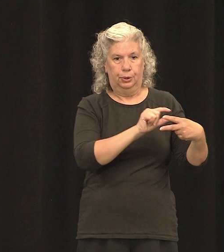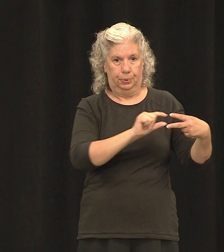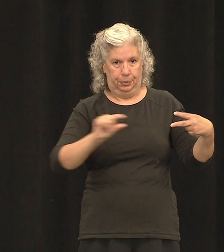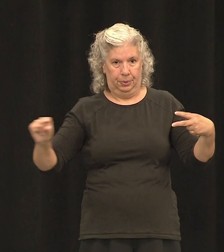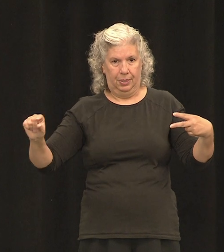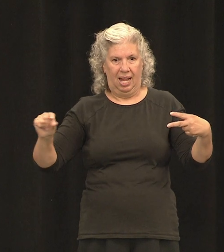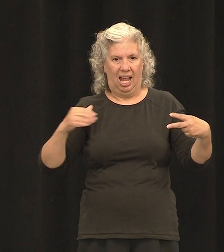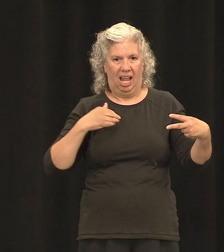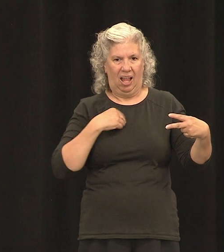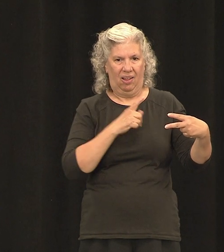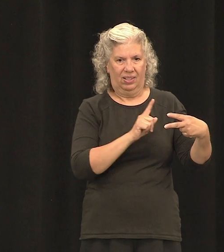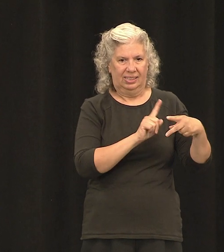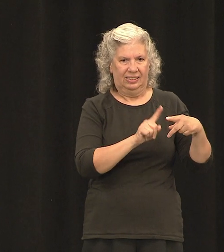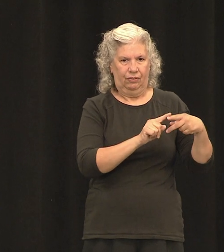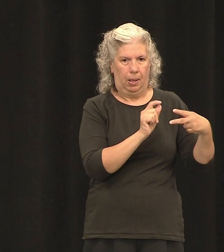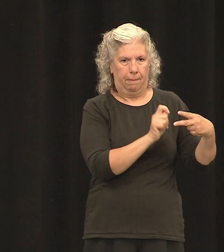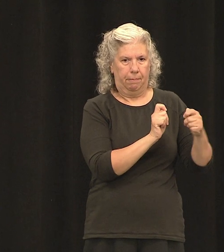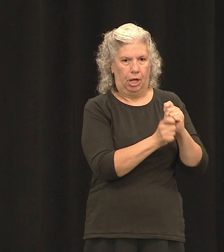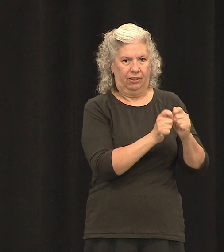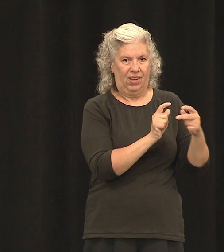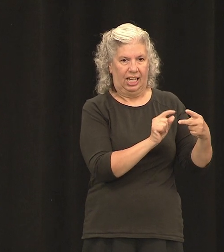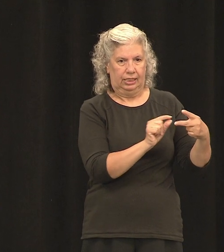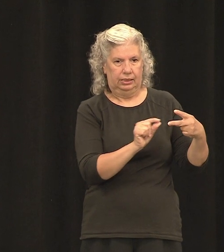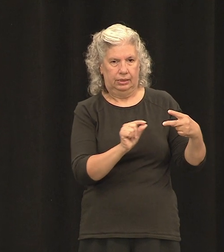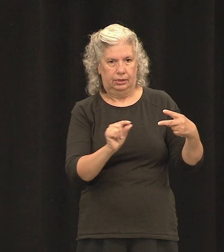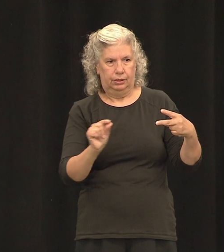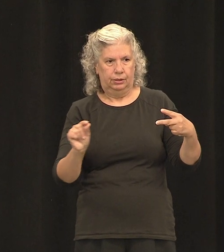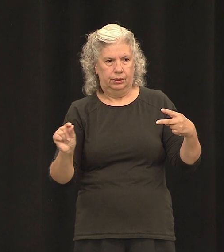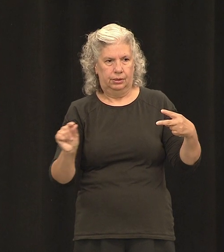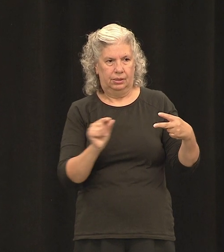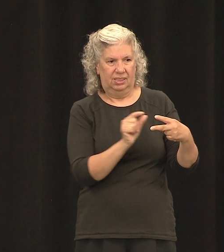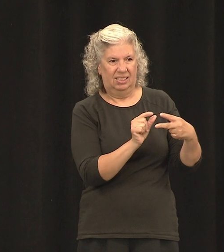about 50, that cause Usher syndrome.